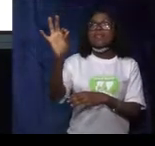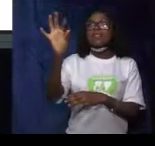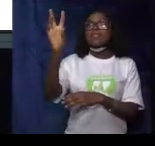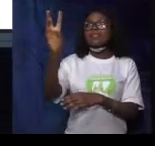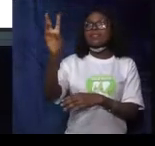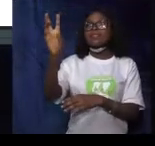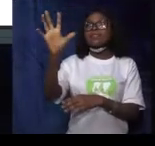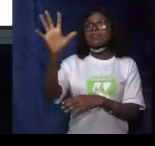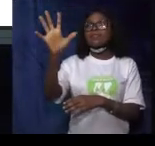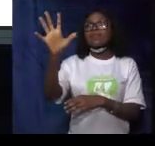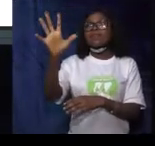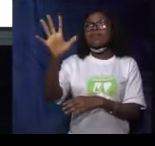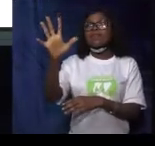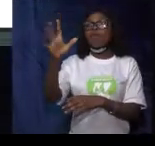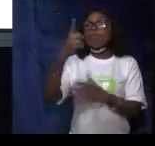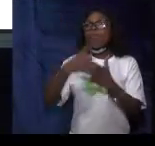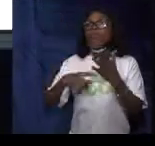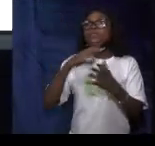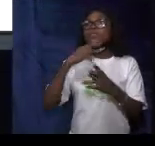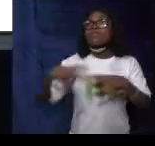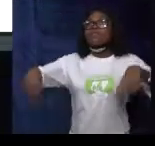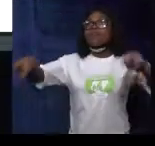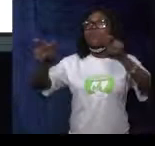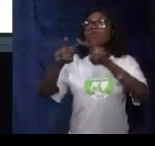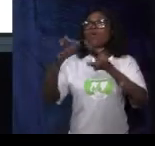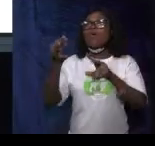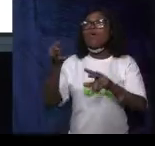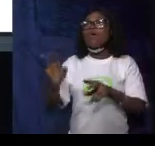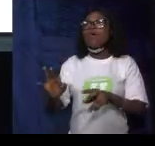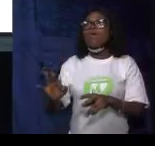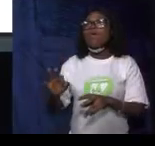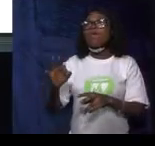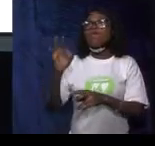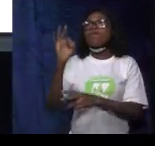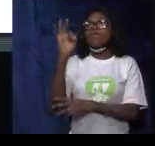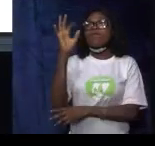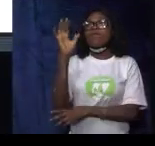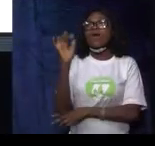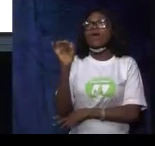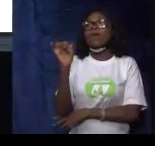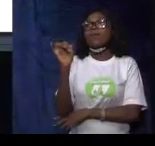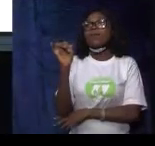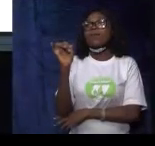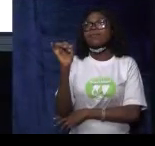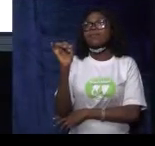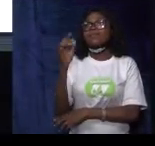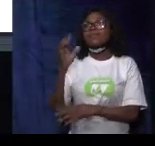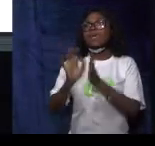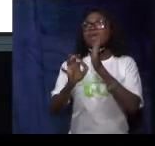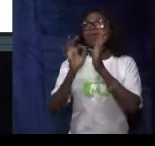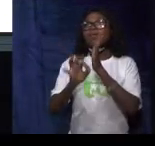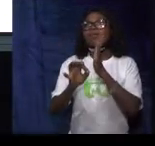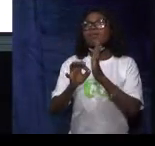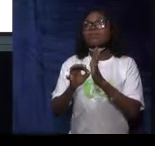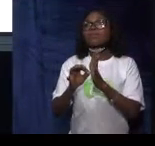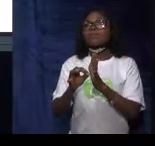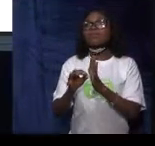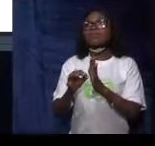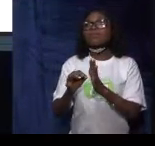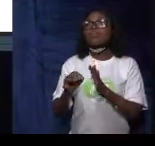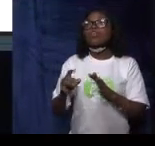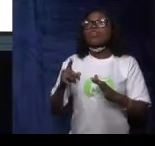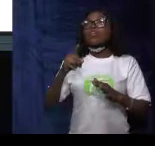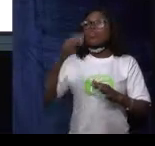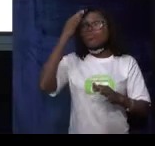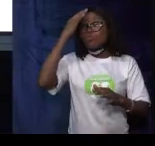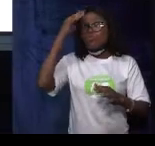5, 8, and y. What is the value of y? Now you have to calculate this. Remember